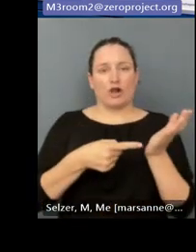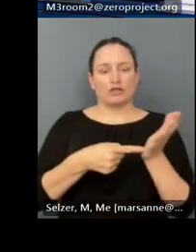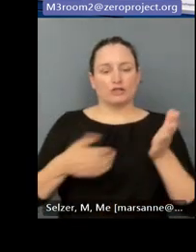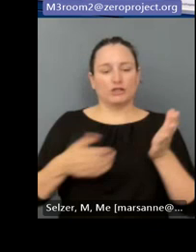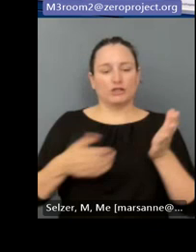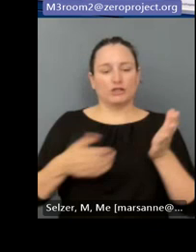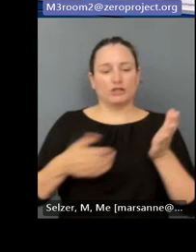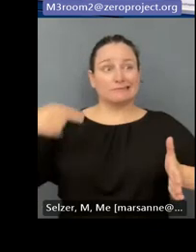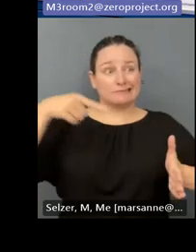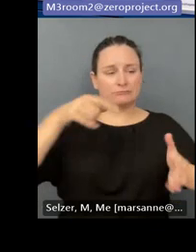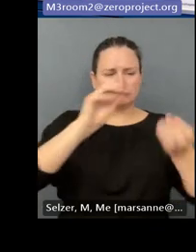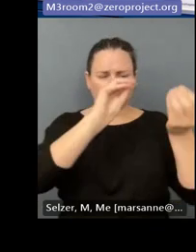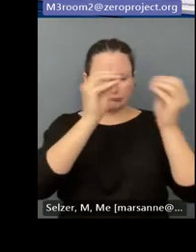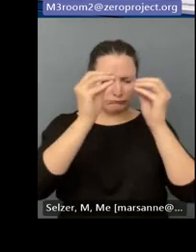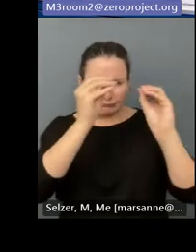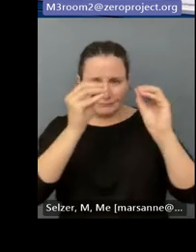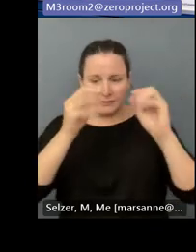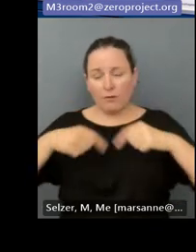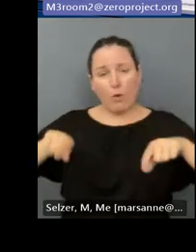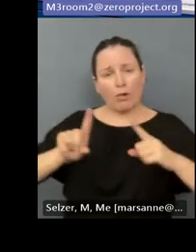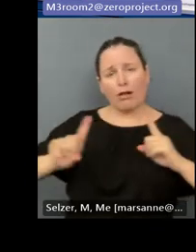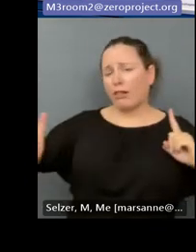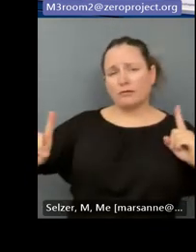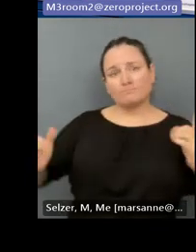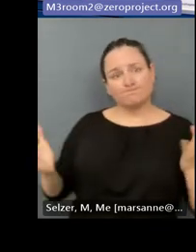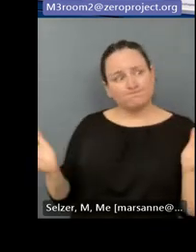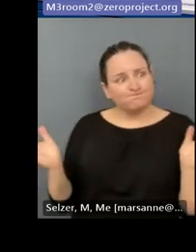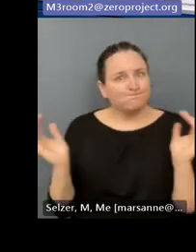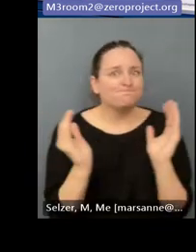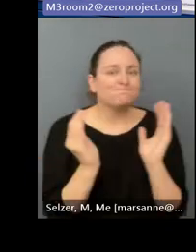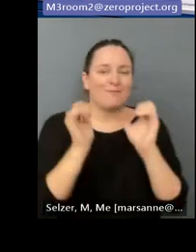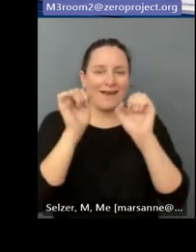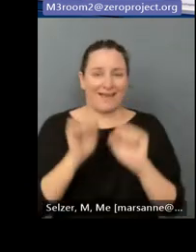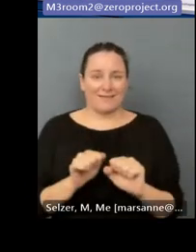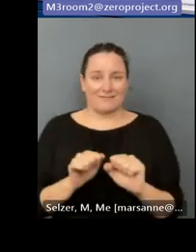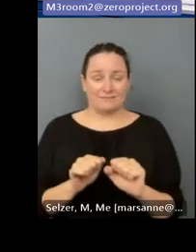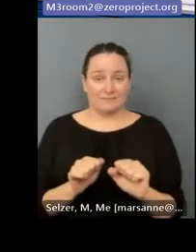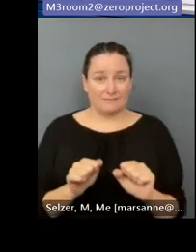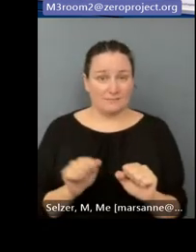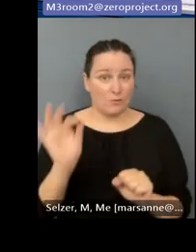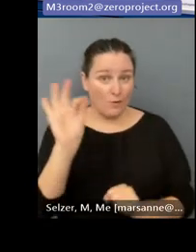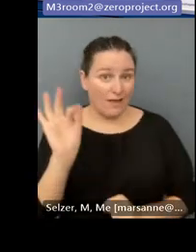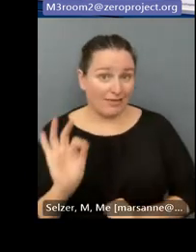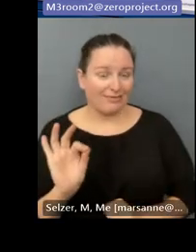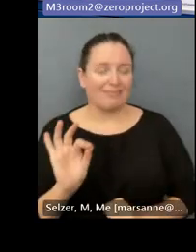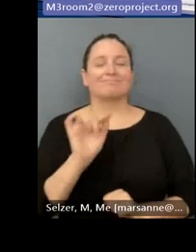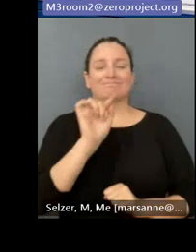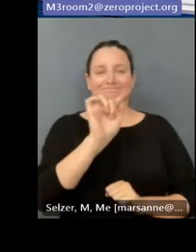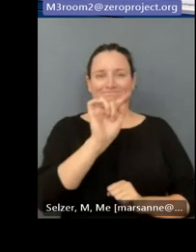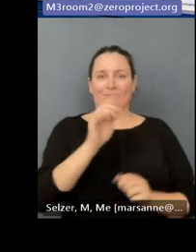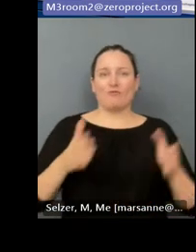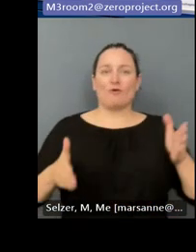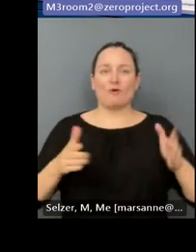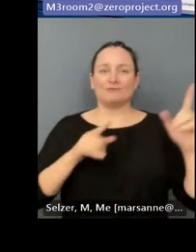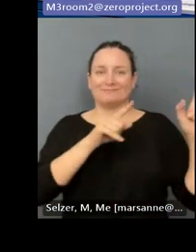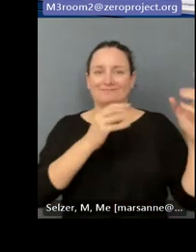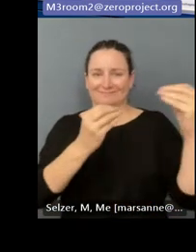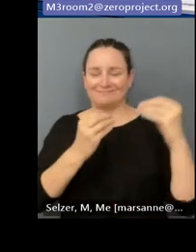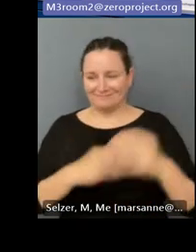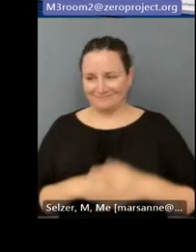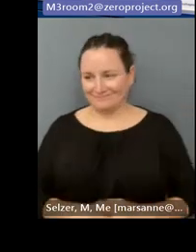future. Today, I want to share with you the essence of our inclusion program and our mission where our heart